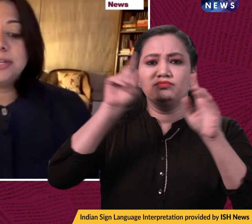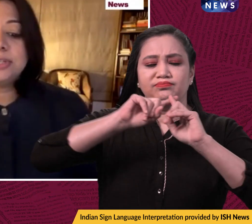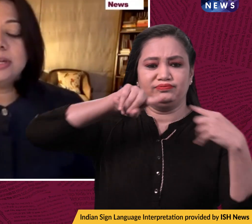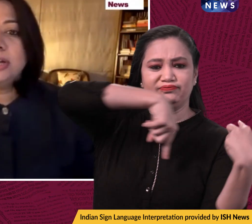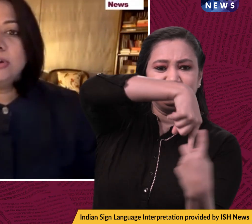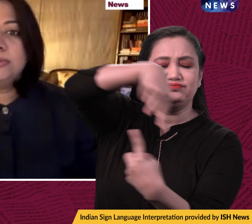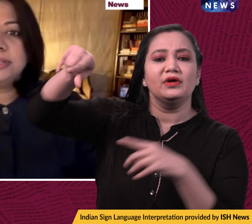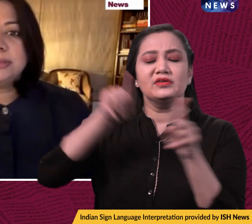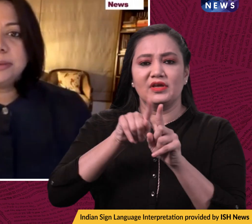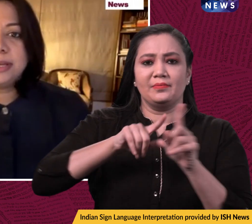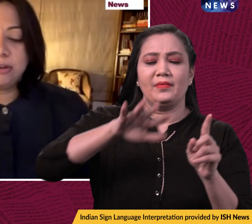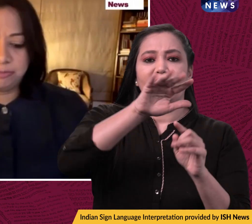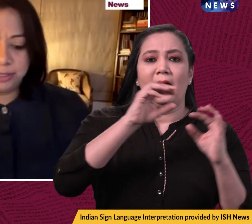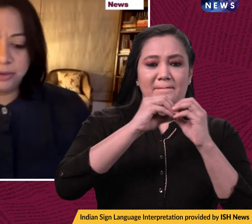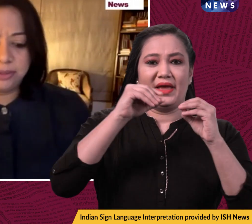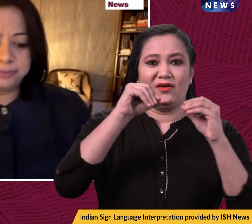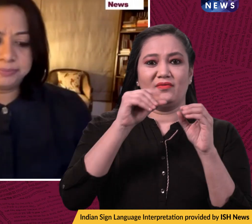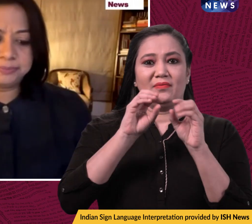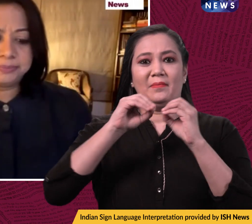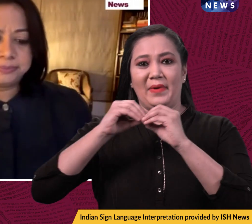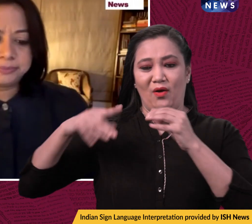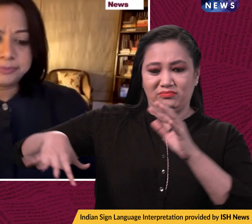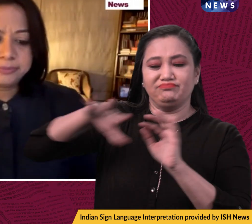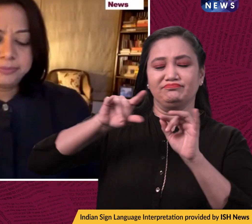cyclonic depression over the Bay of Bengal.